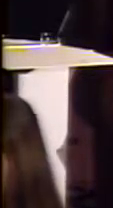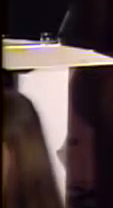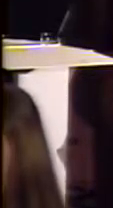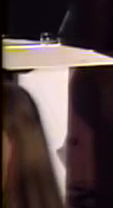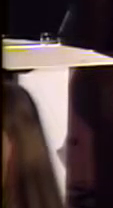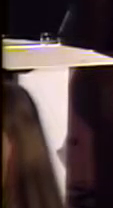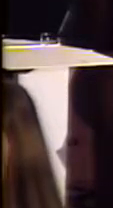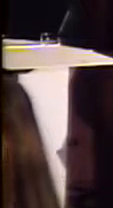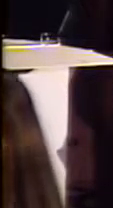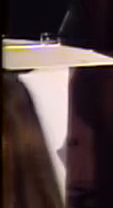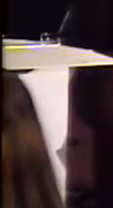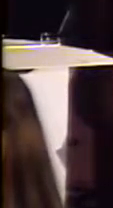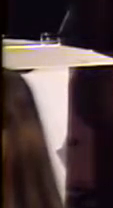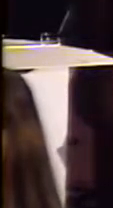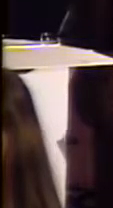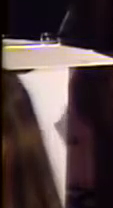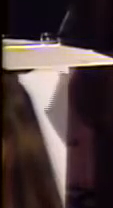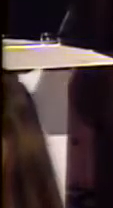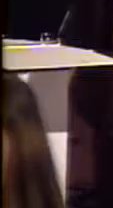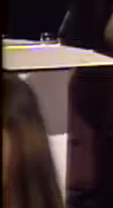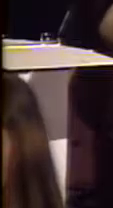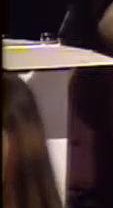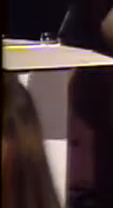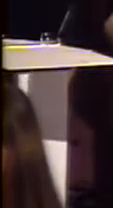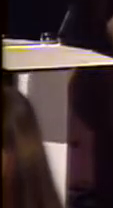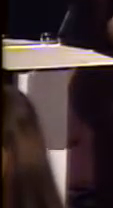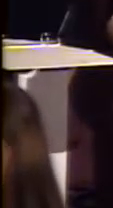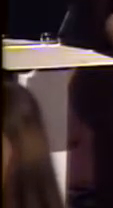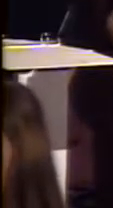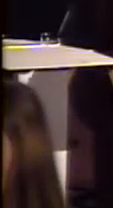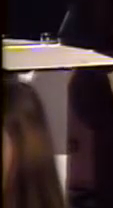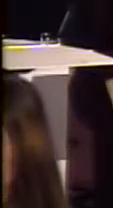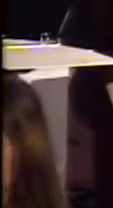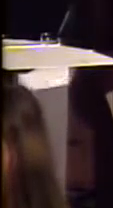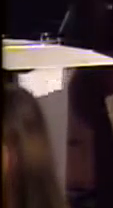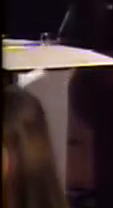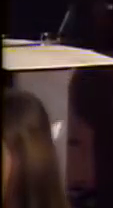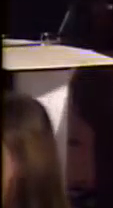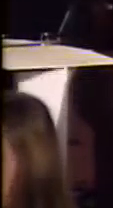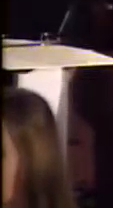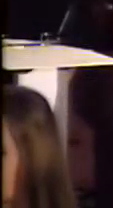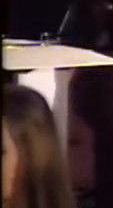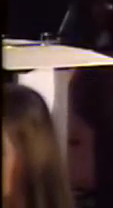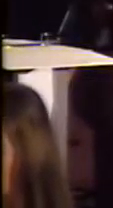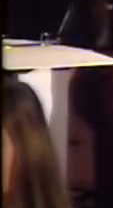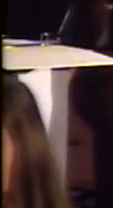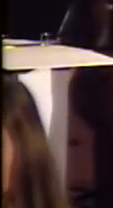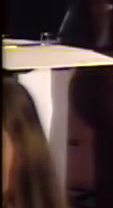born in human flesh. And He would walk among us.